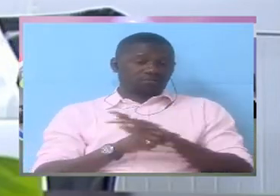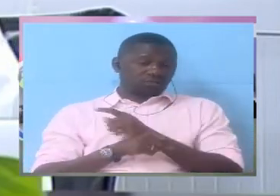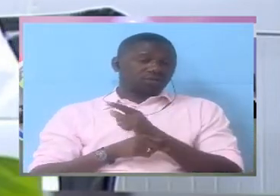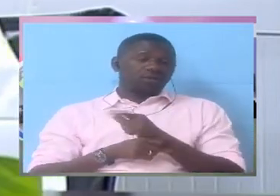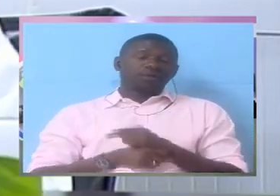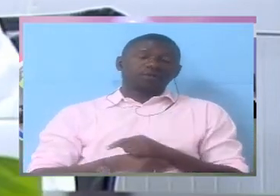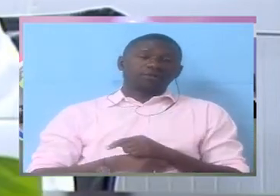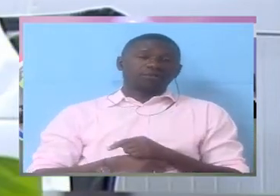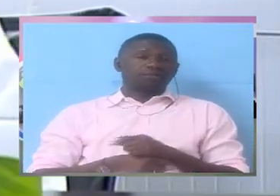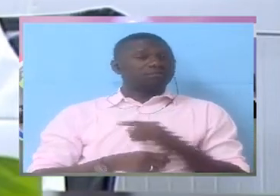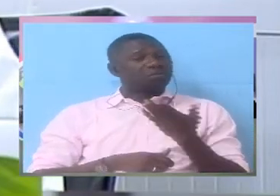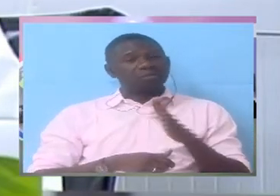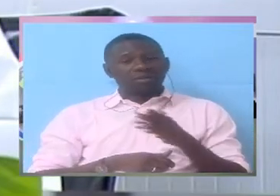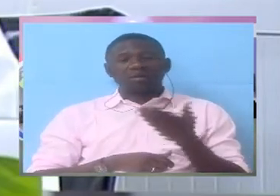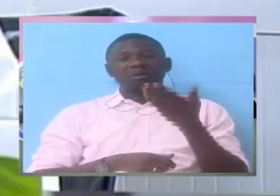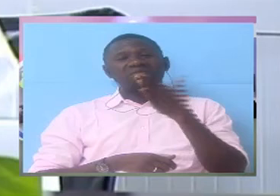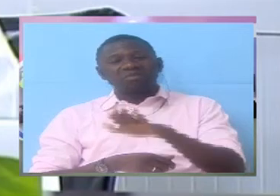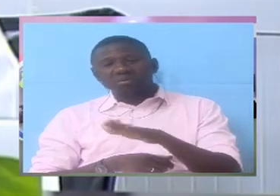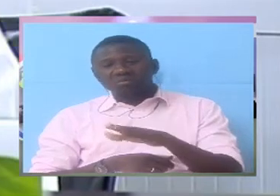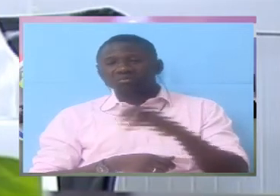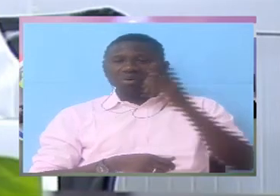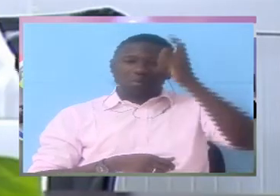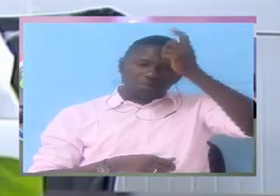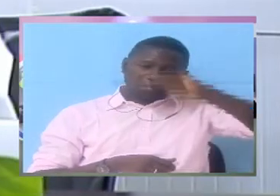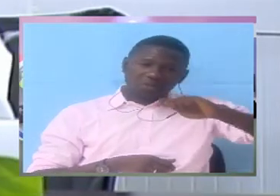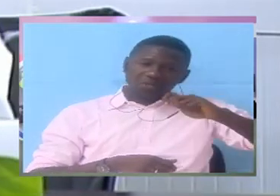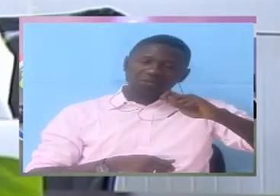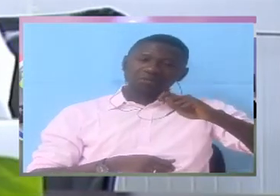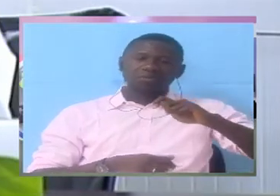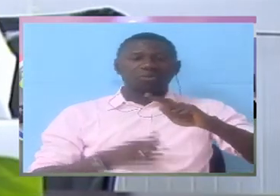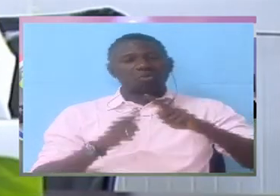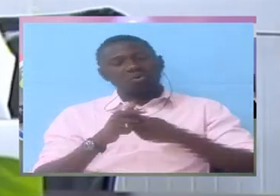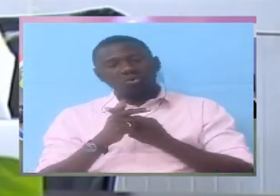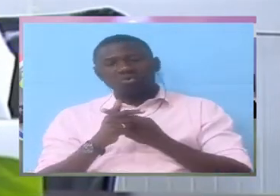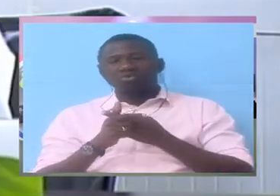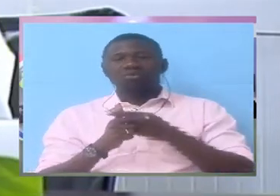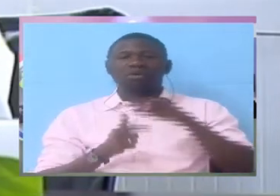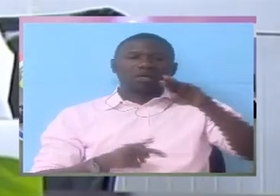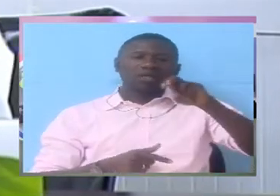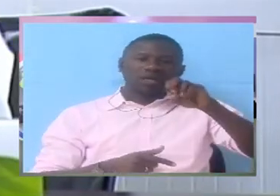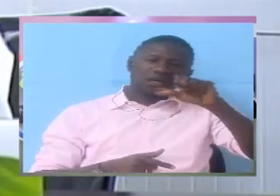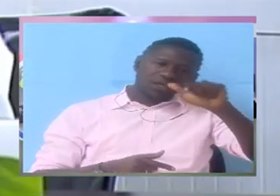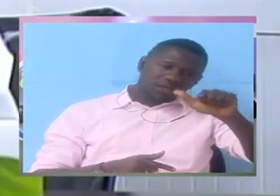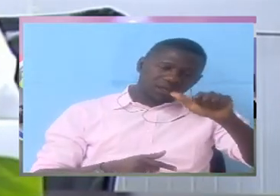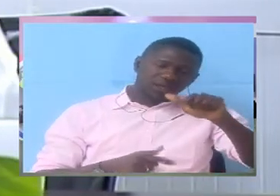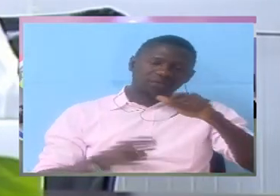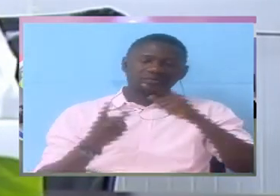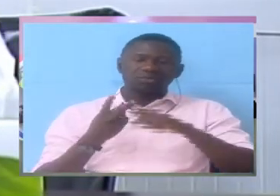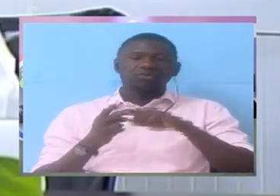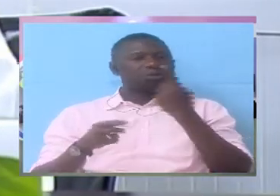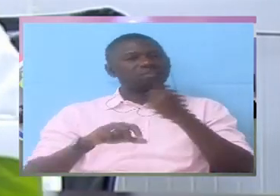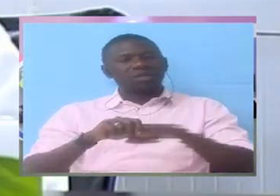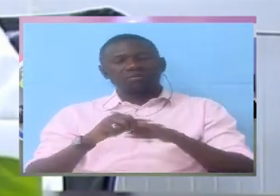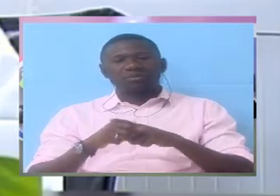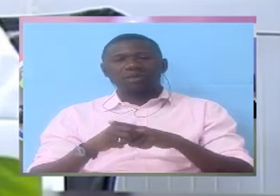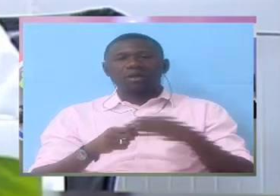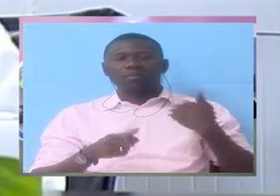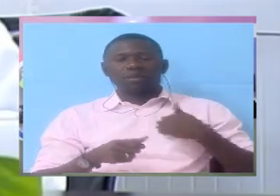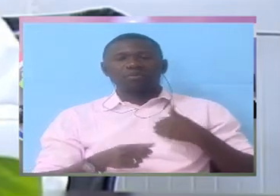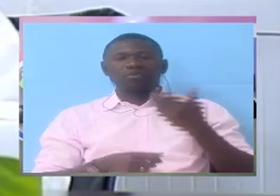Either from the police, police la Carola, well, NIA bang. Sometimes personnel